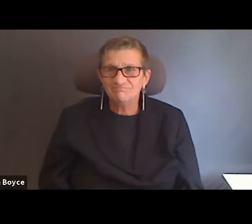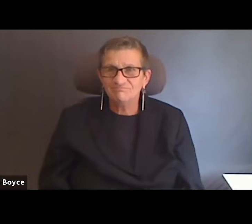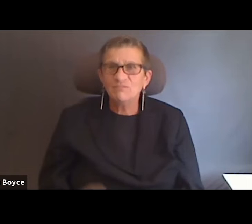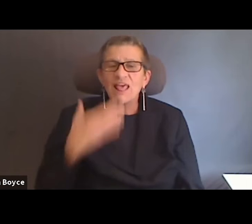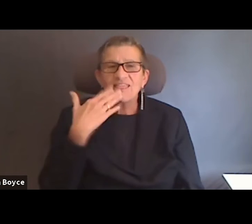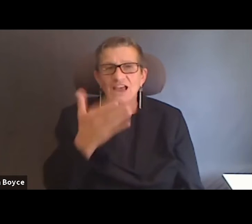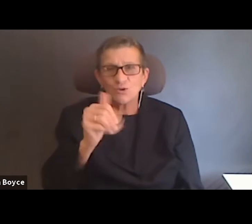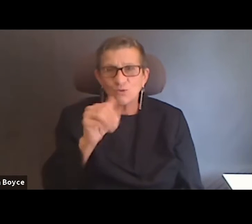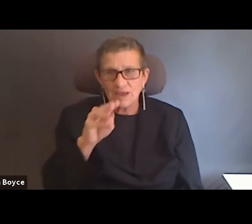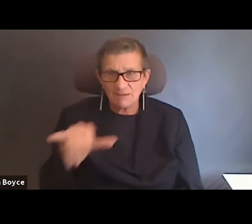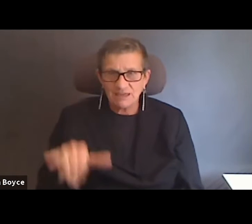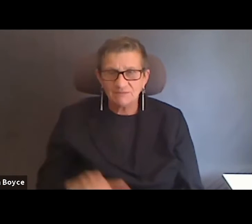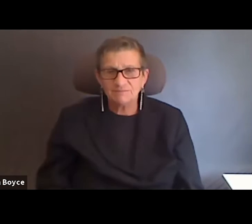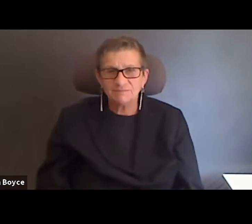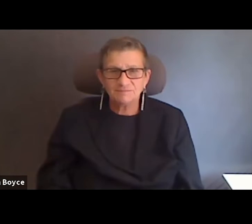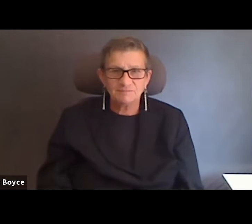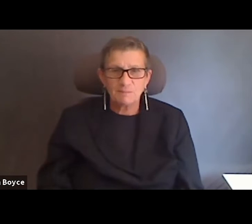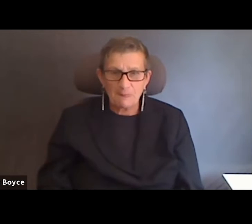Thank you, Amy.